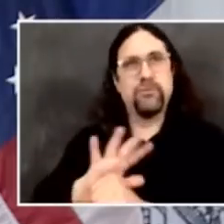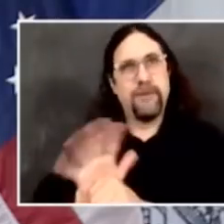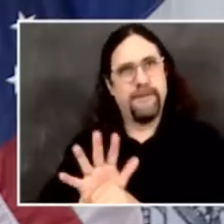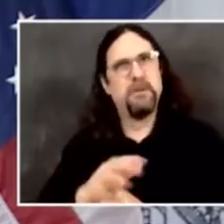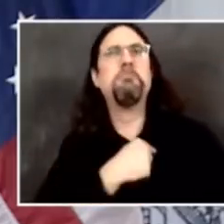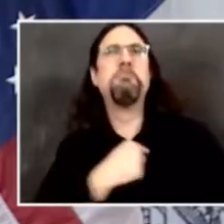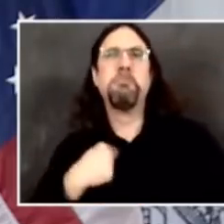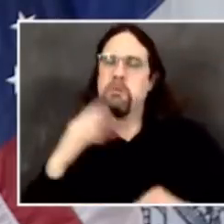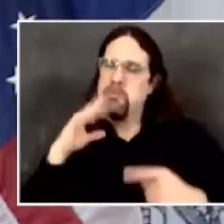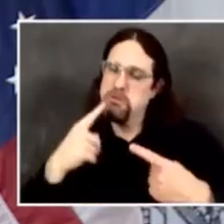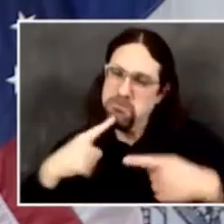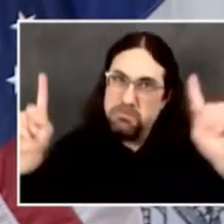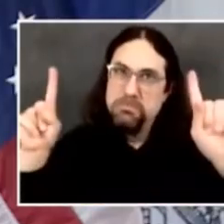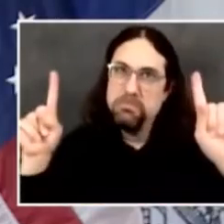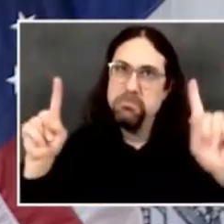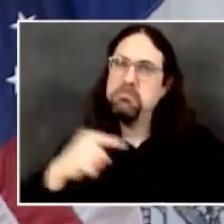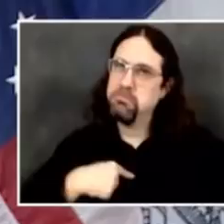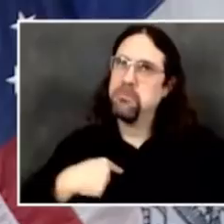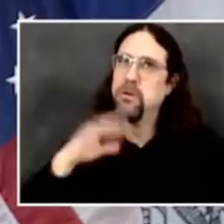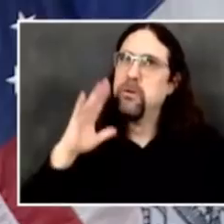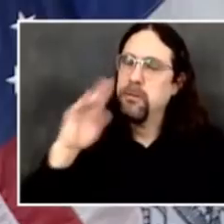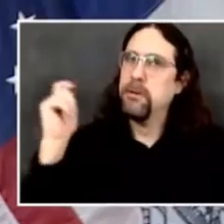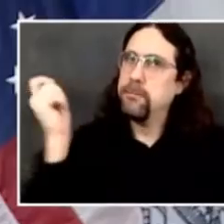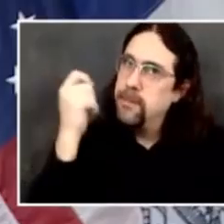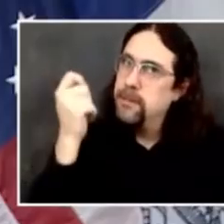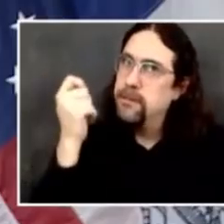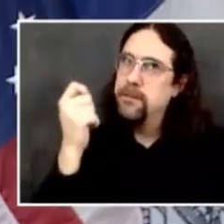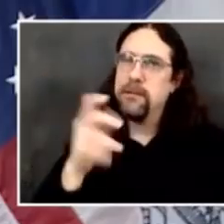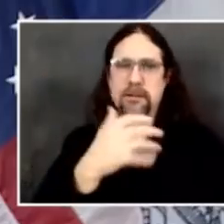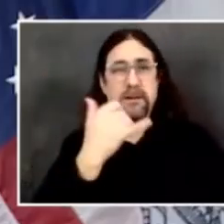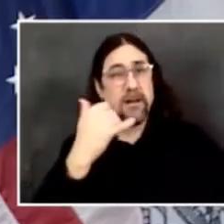let's protect the heroes who we depend on so much.